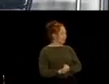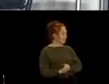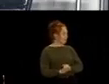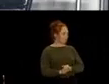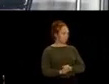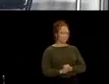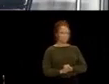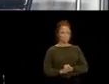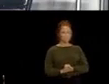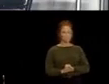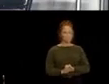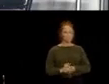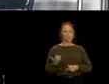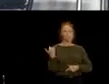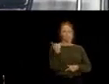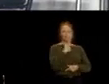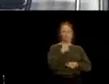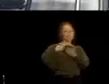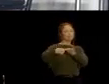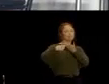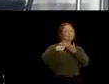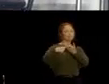We talked about this great honor.